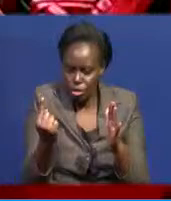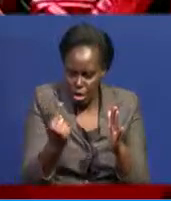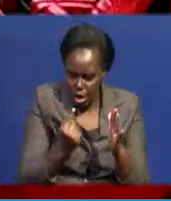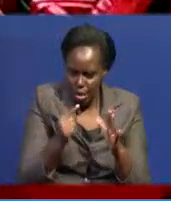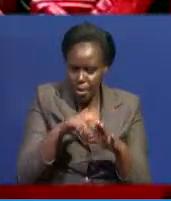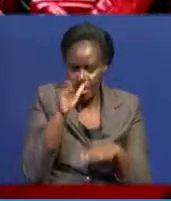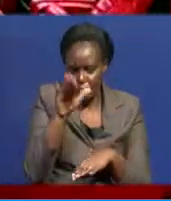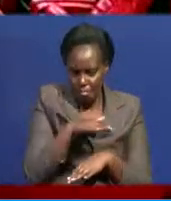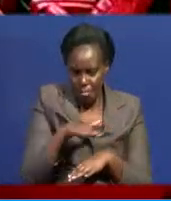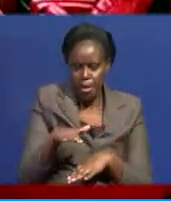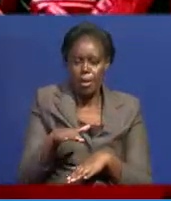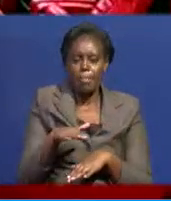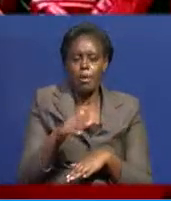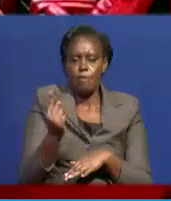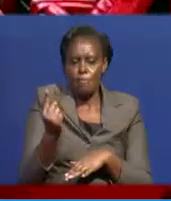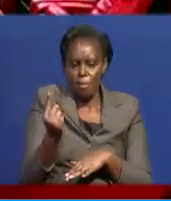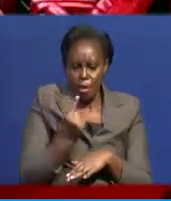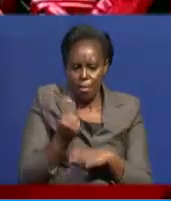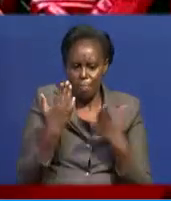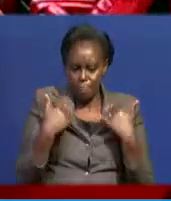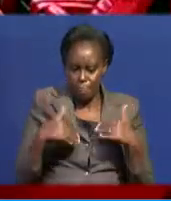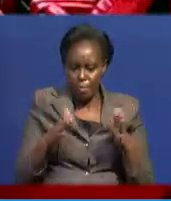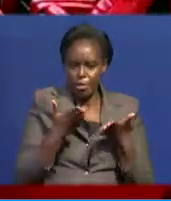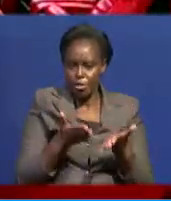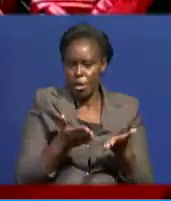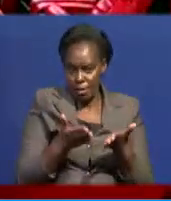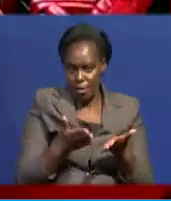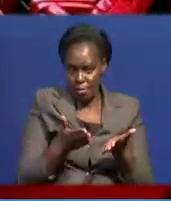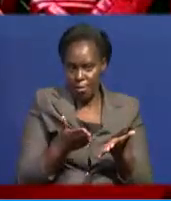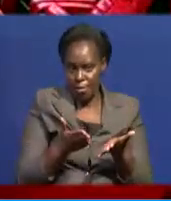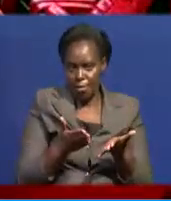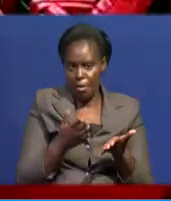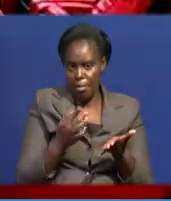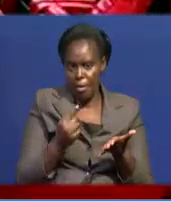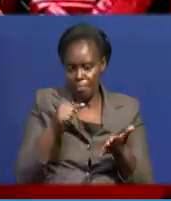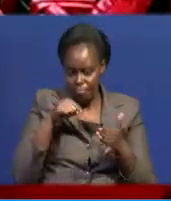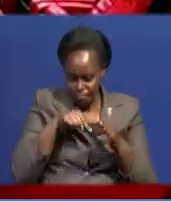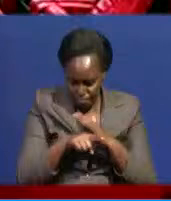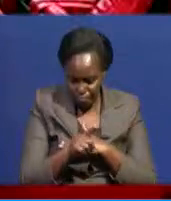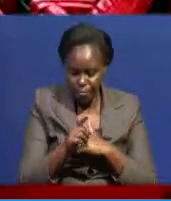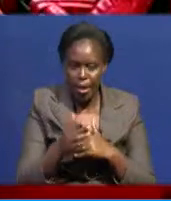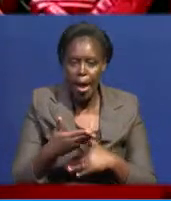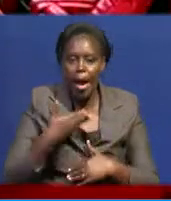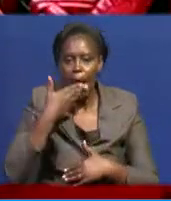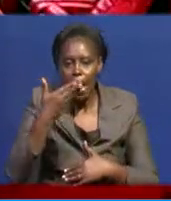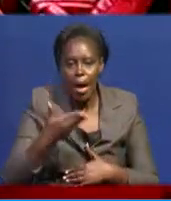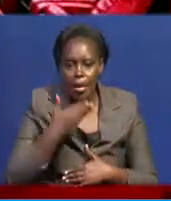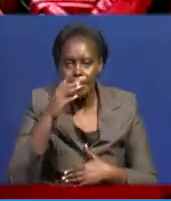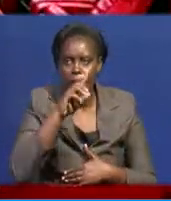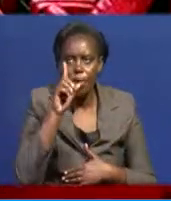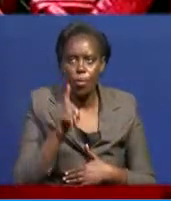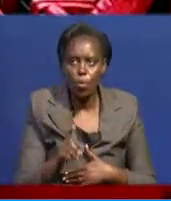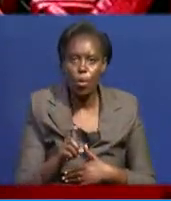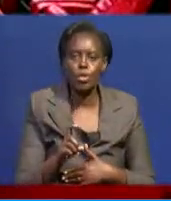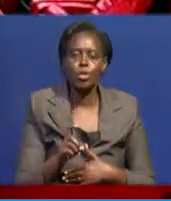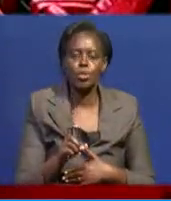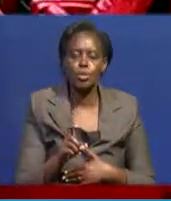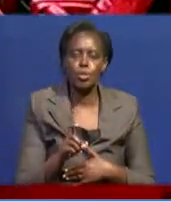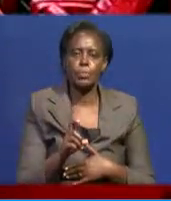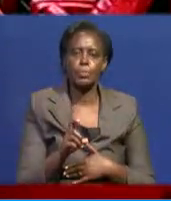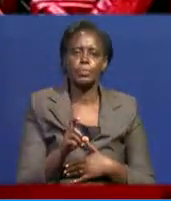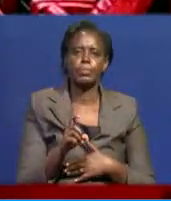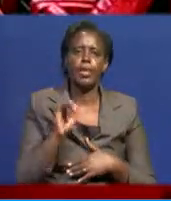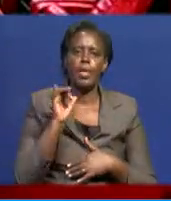within the precincts of Parliament, then they will be appearing and they will be able to respond to these